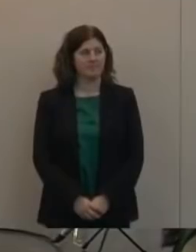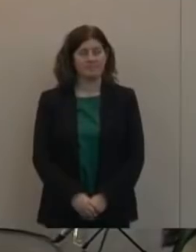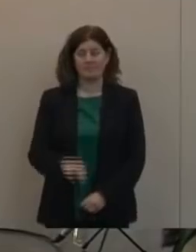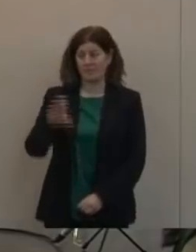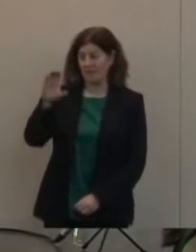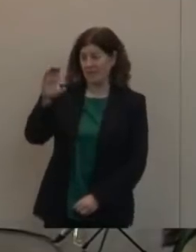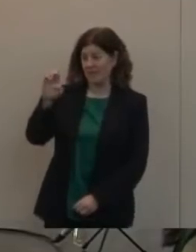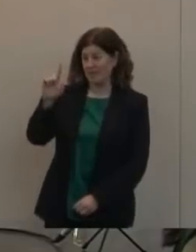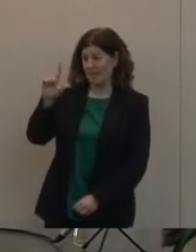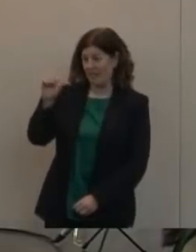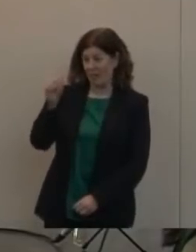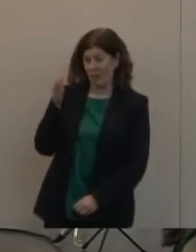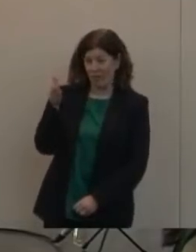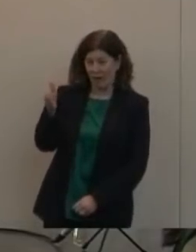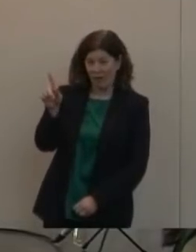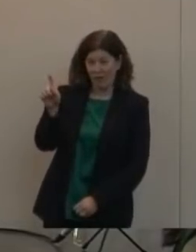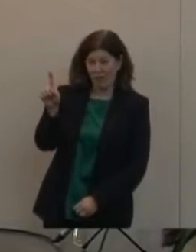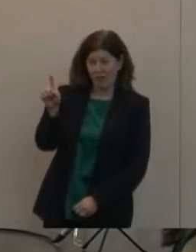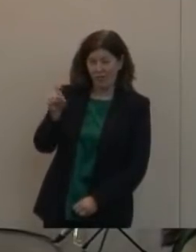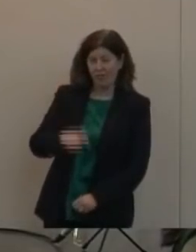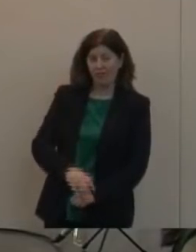Celia, do I have you there?